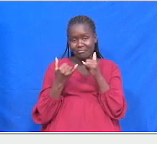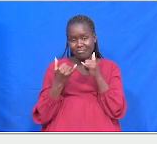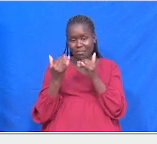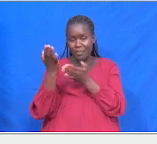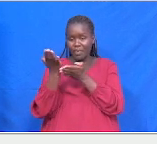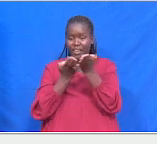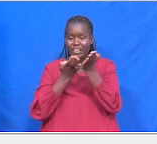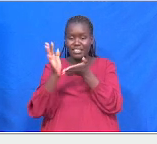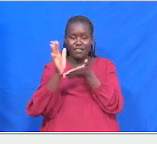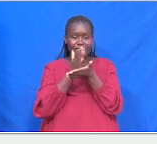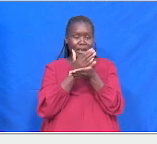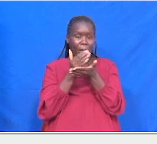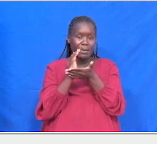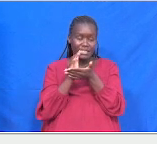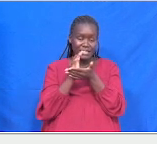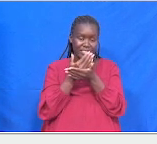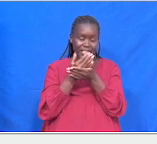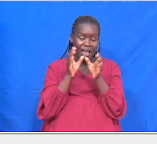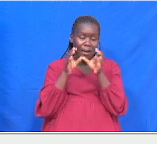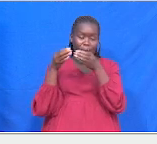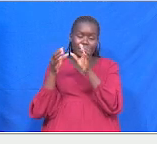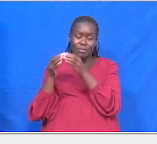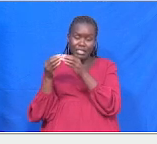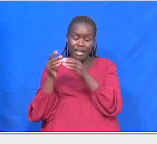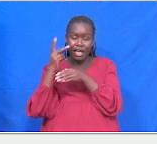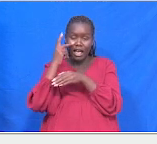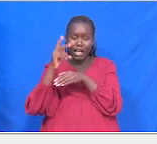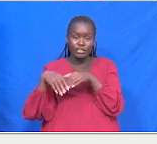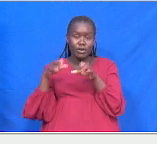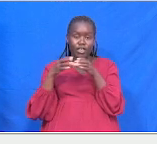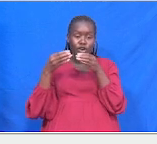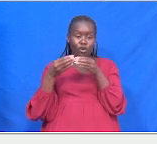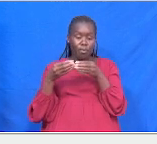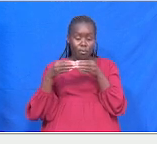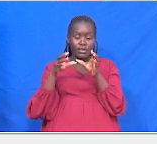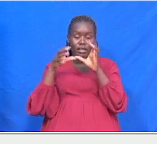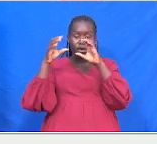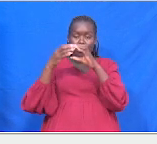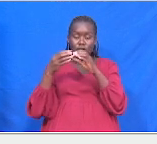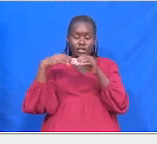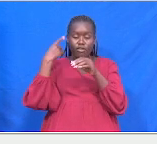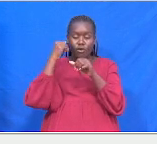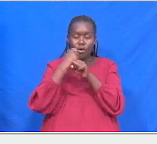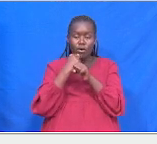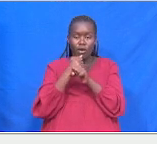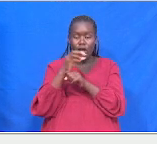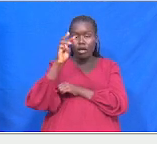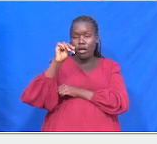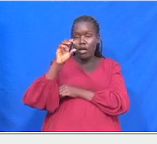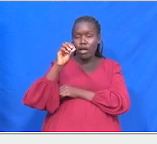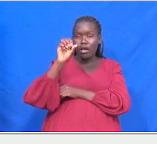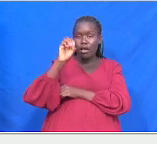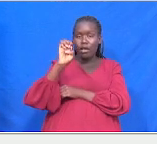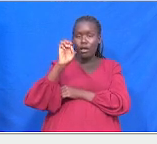Service Party, at least I saw Chama Chakazi. They say the party leader should get something. Moses Kuria was given something.